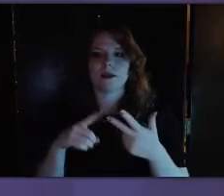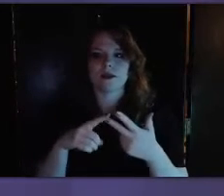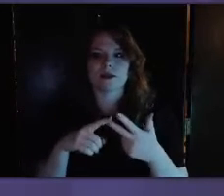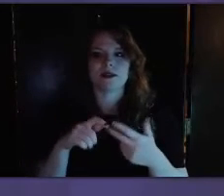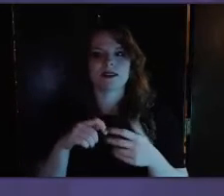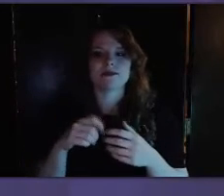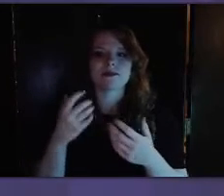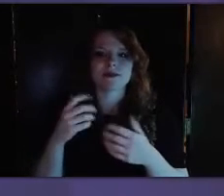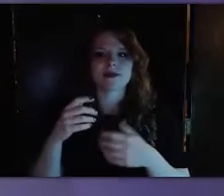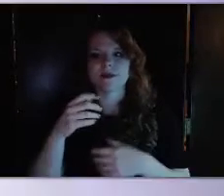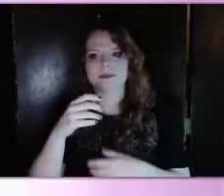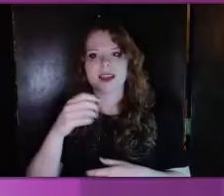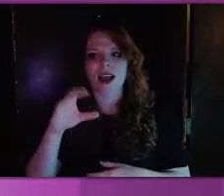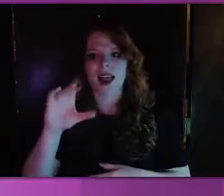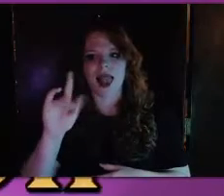dolls.